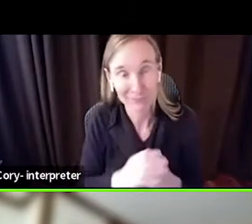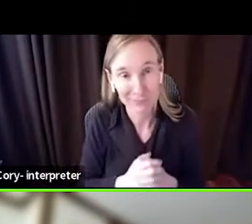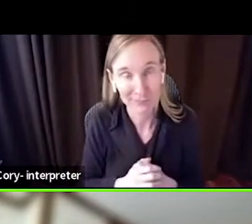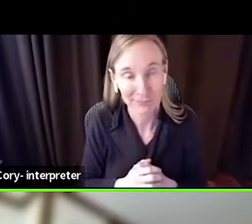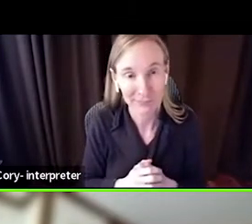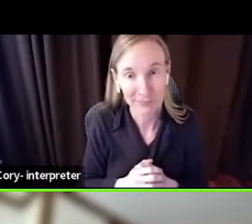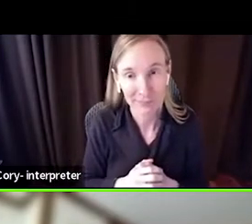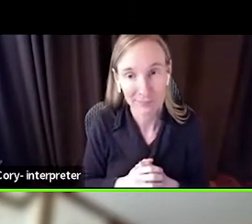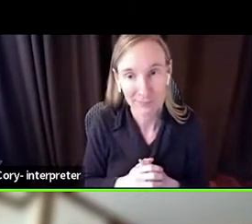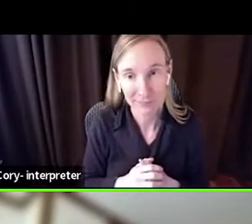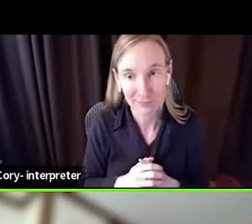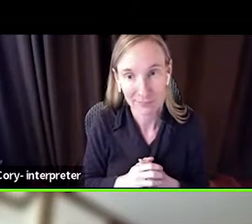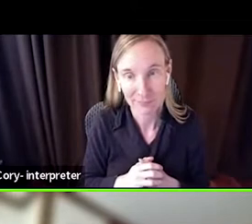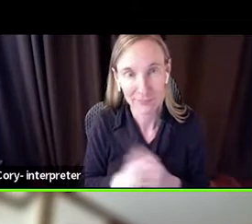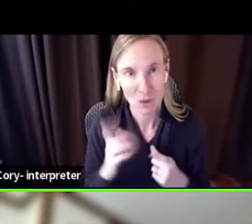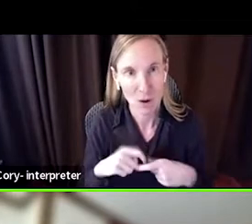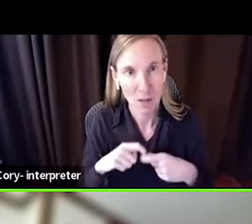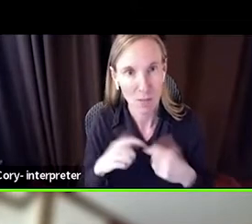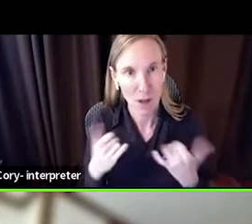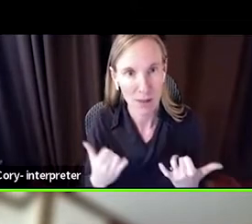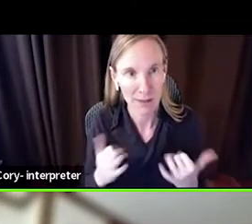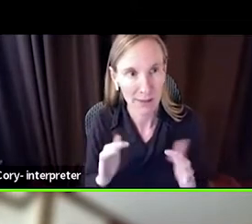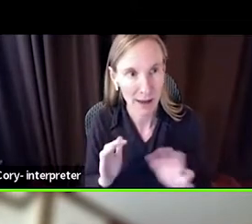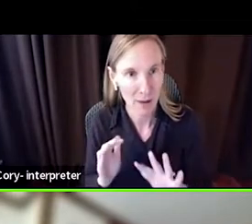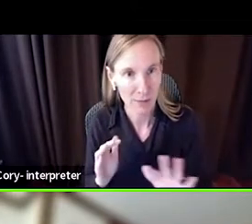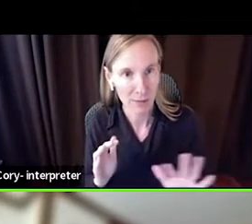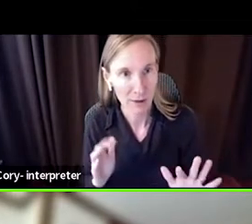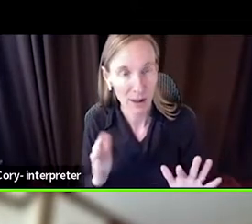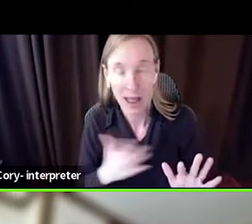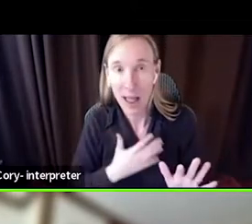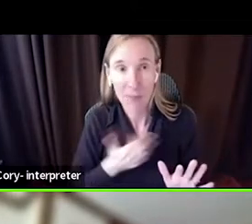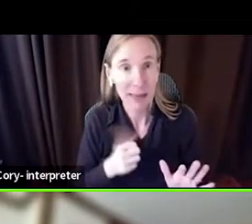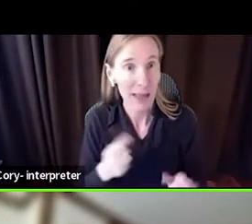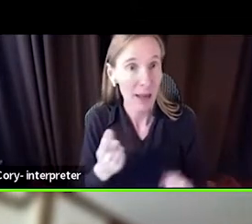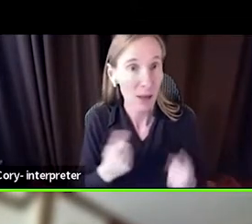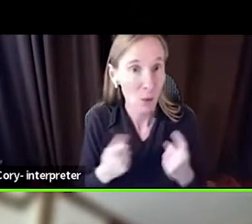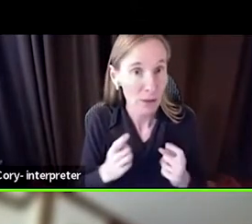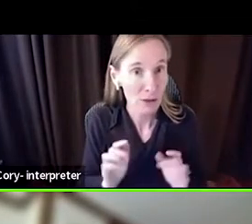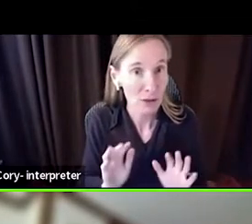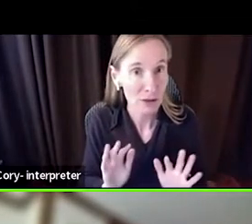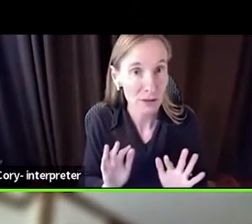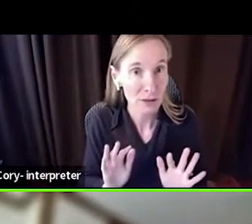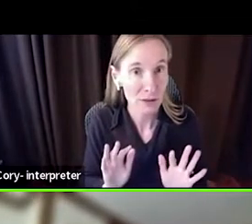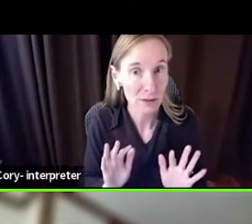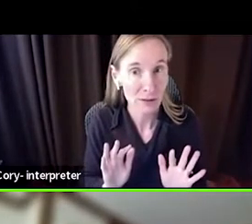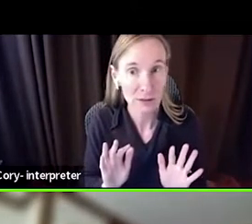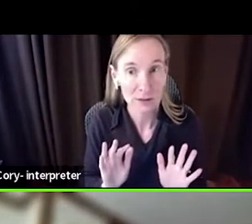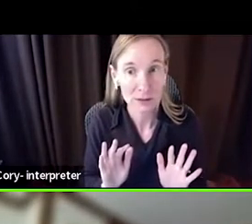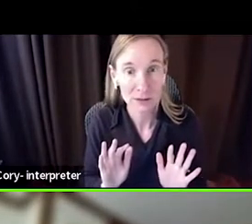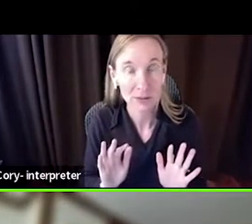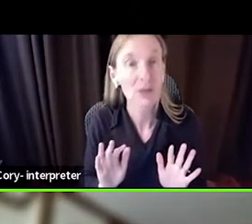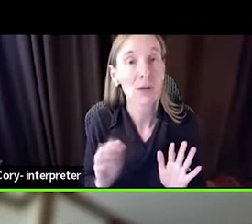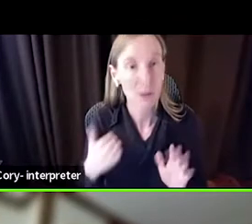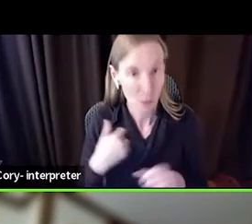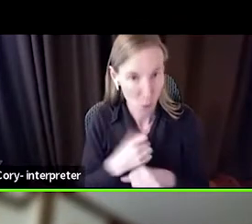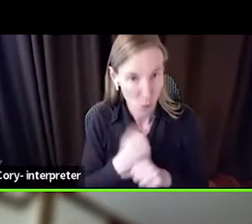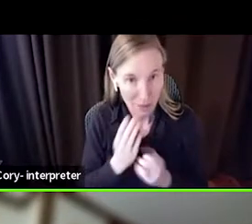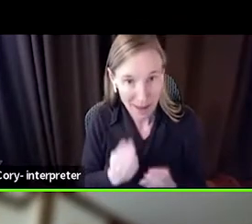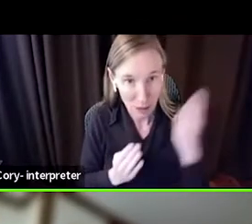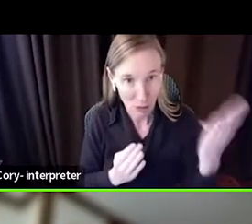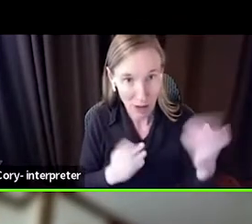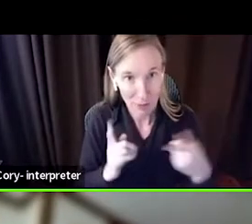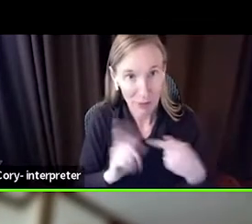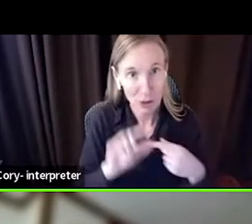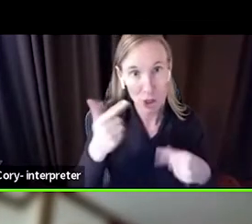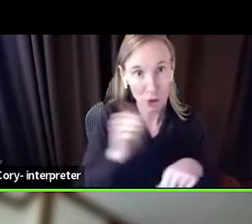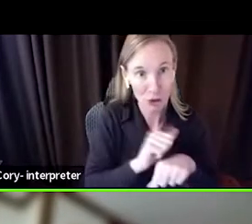So I think maybe I'll pause there and happy to take questions. Again, we've made the recommendation to the Green Mountain Care